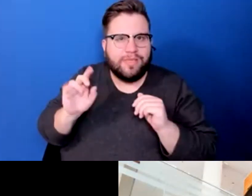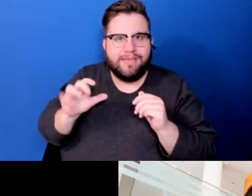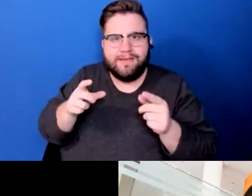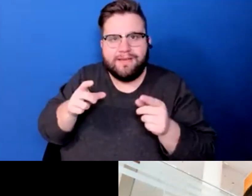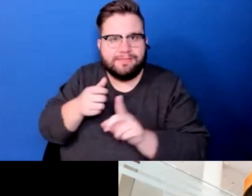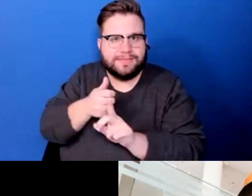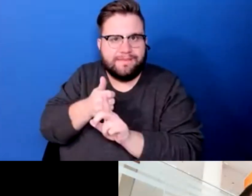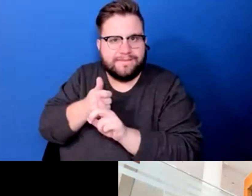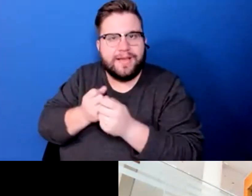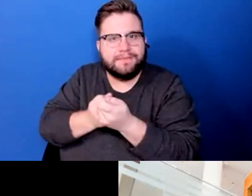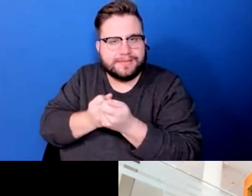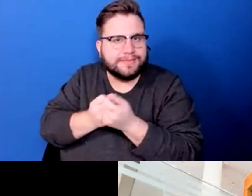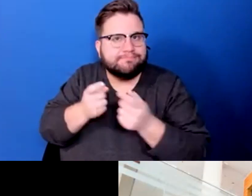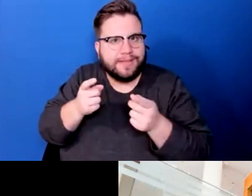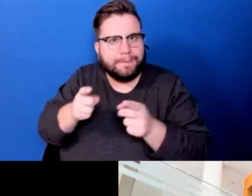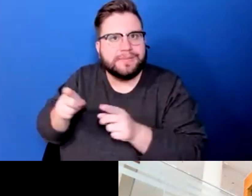do better.